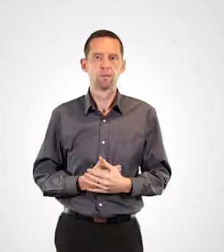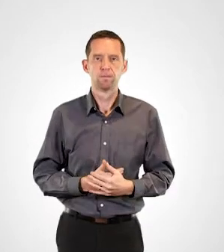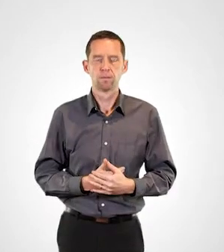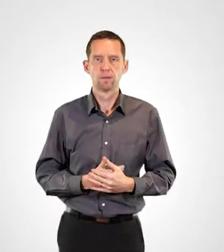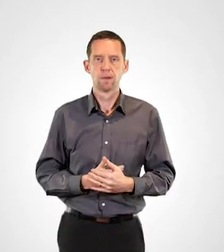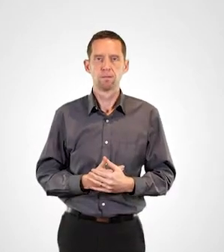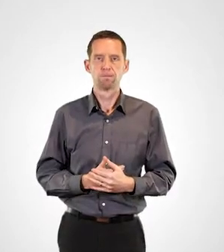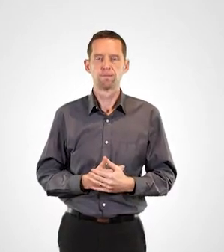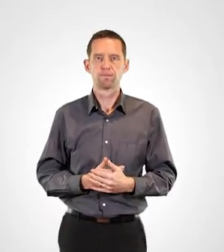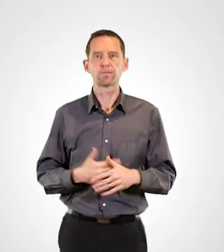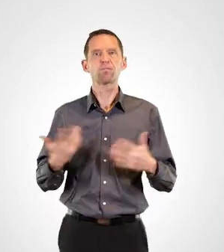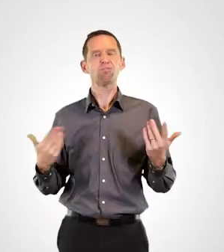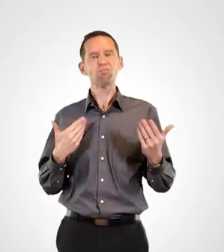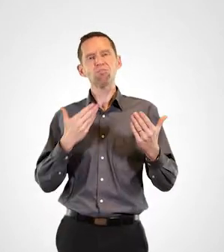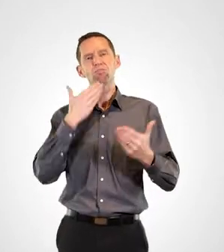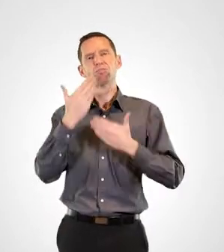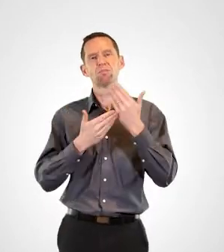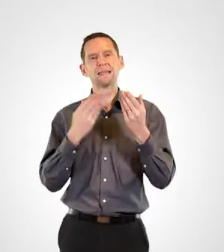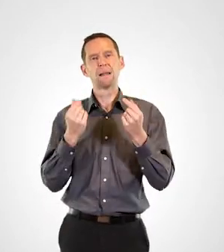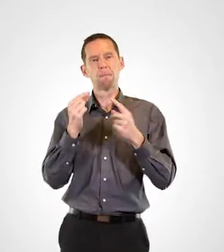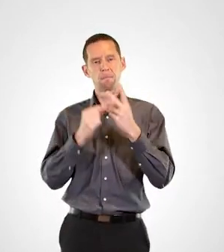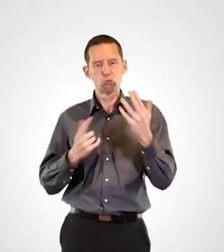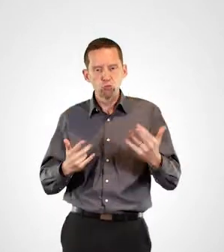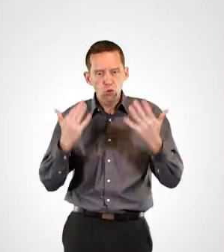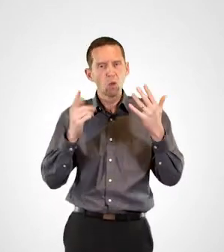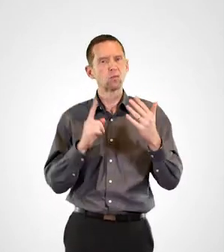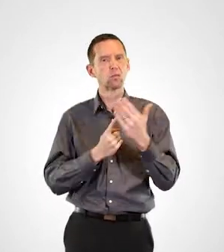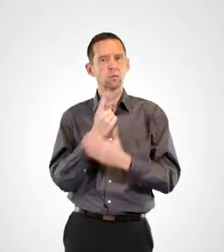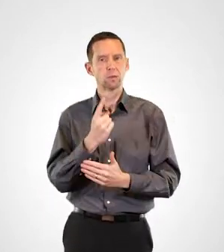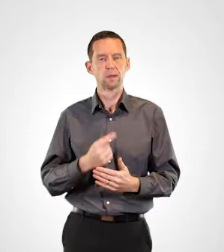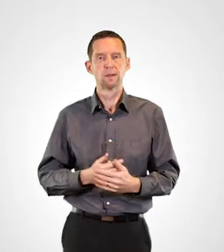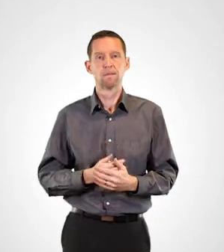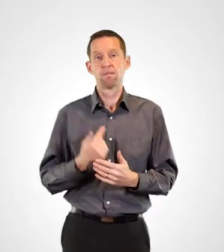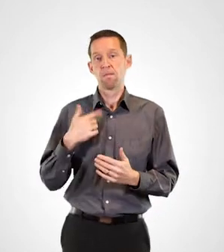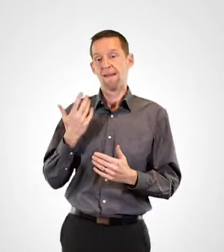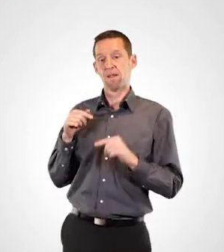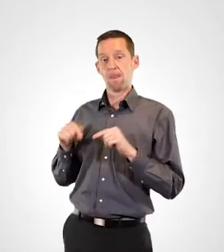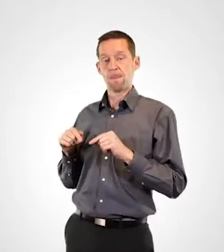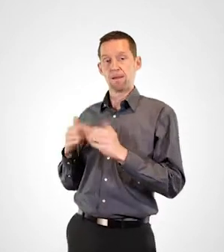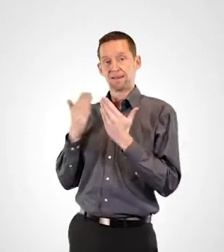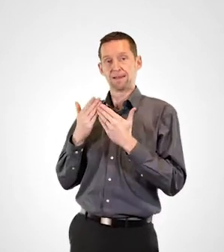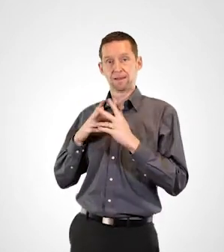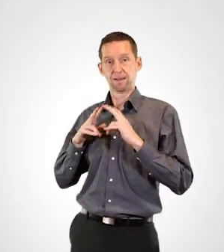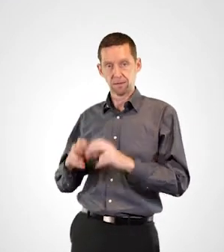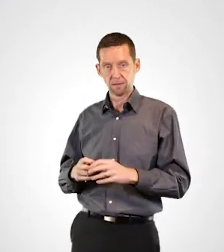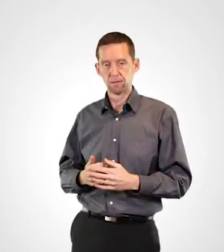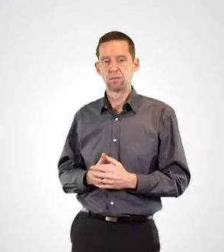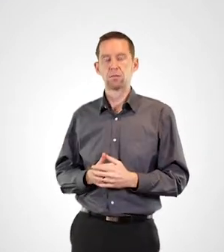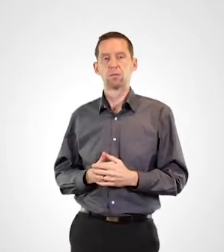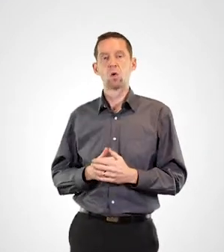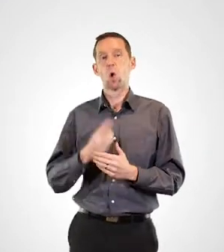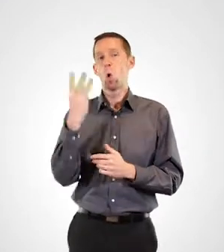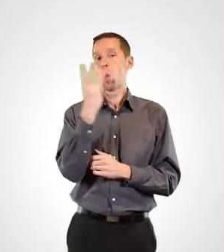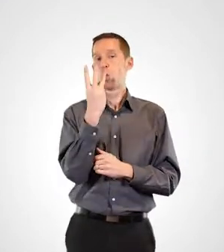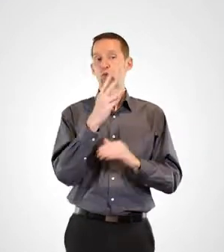let me walk through some of the results with you. So we've got this little study that we've started. We've